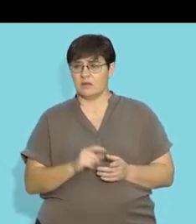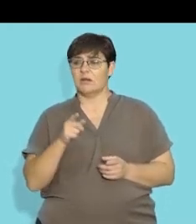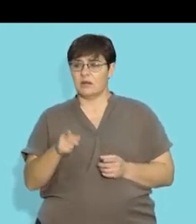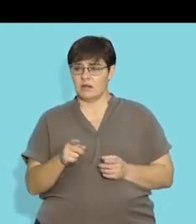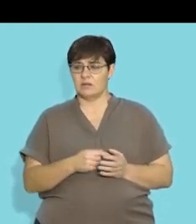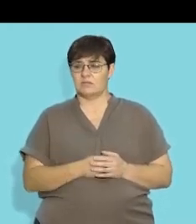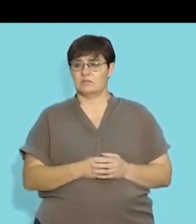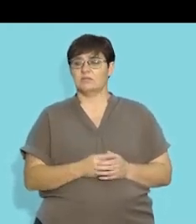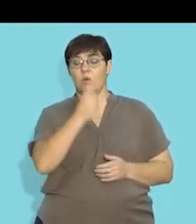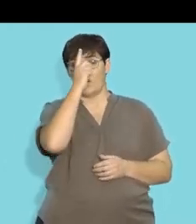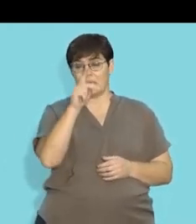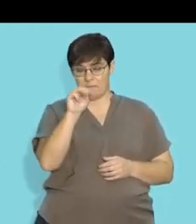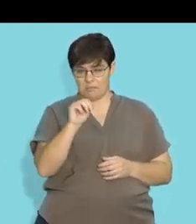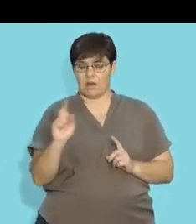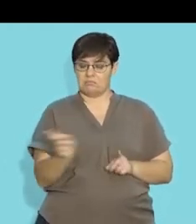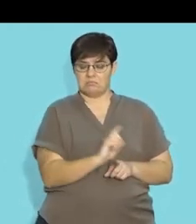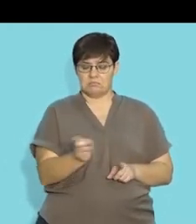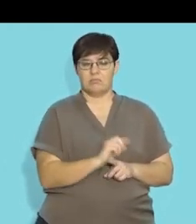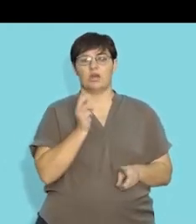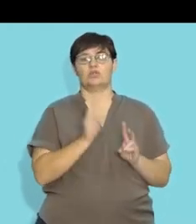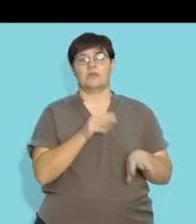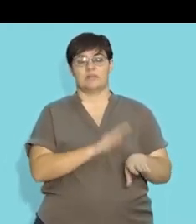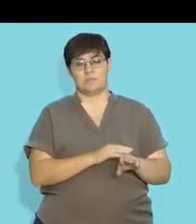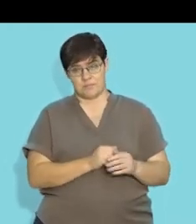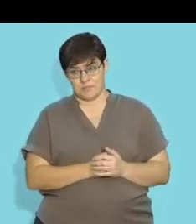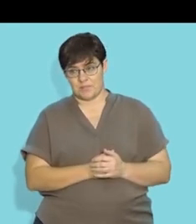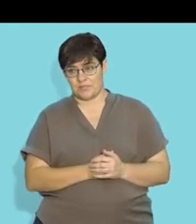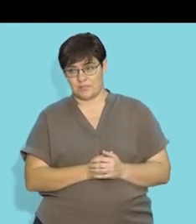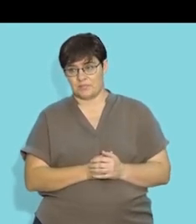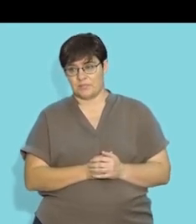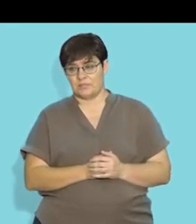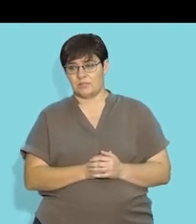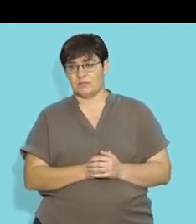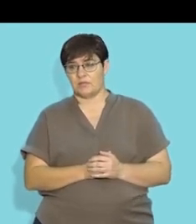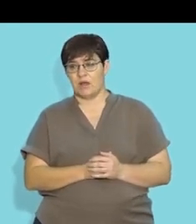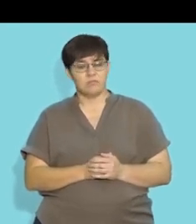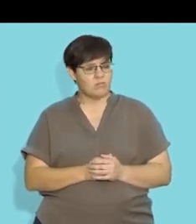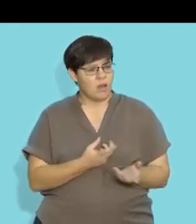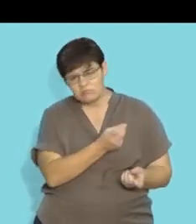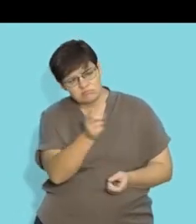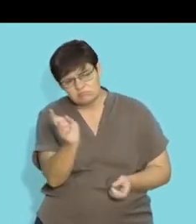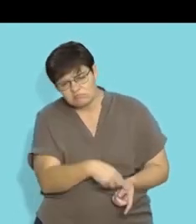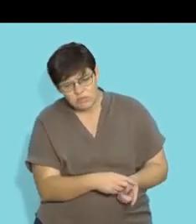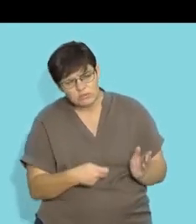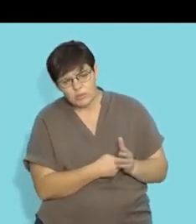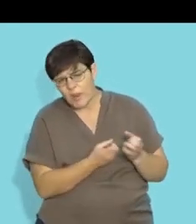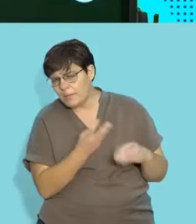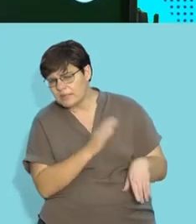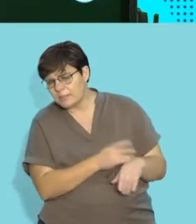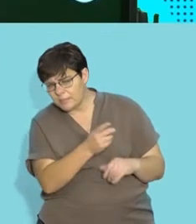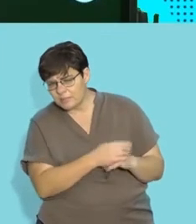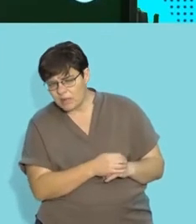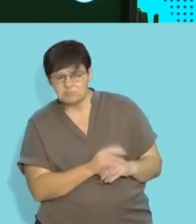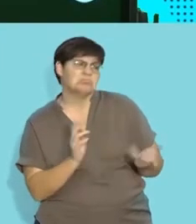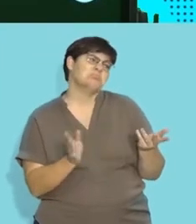go 12 times per week. That's the survey. So they went to one person, so how many times you go to the shop? Probably